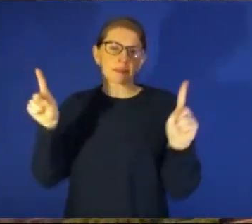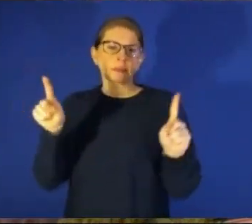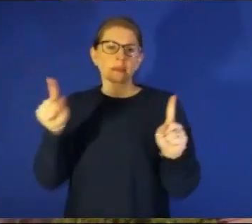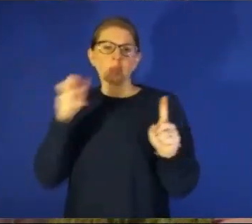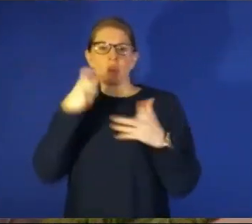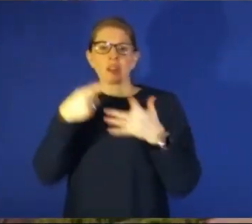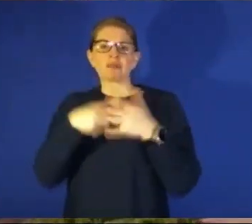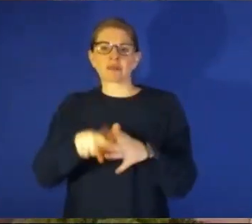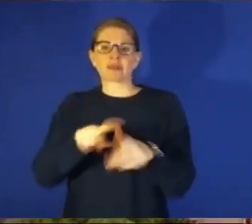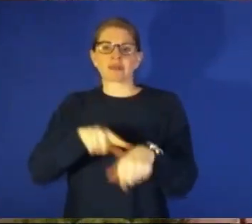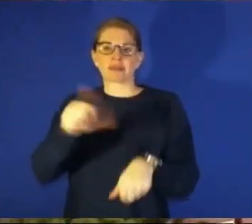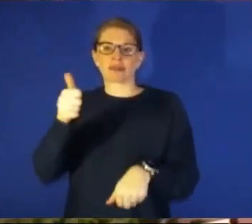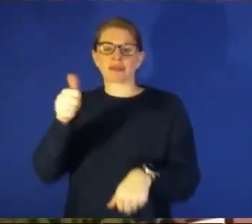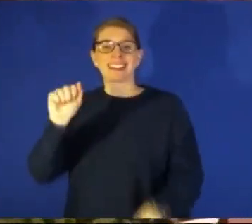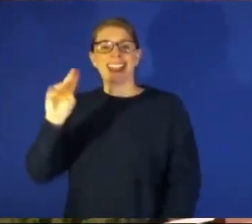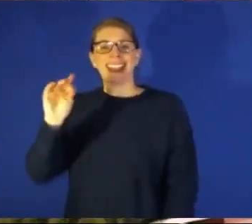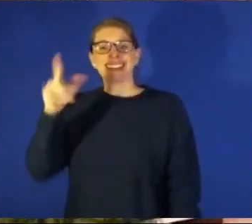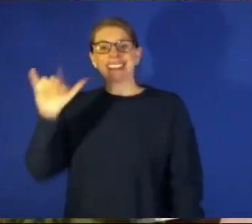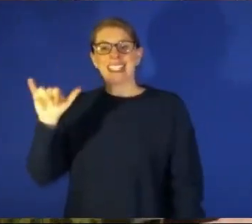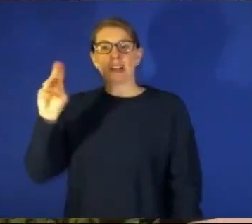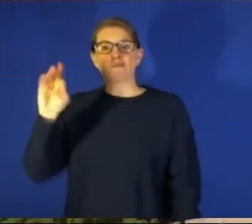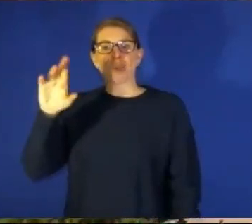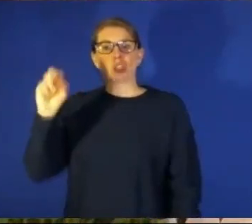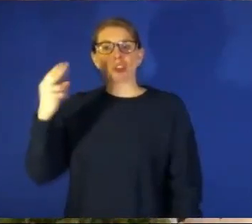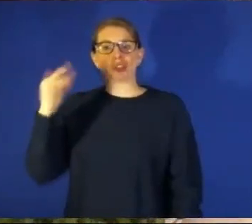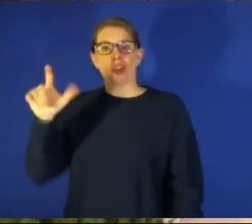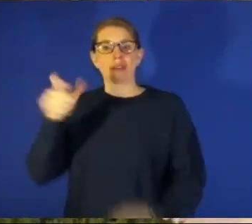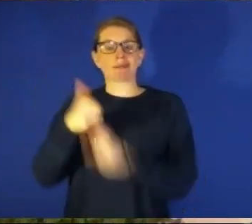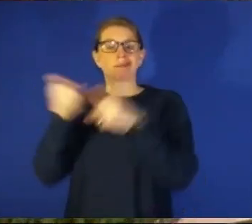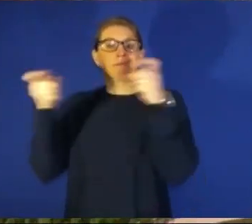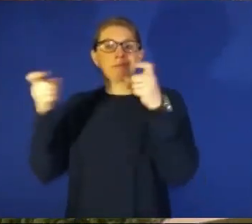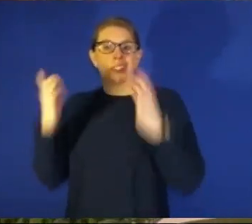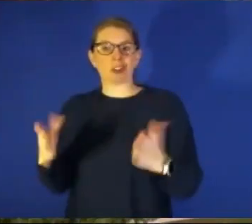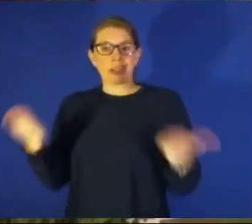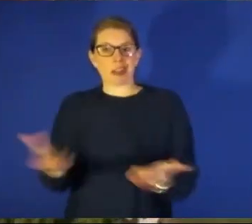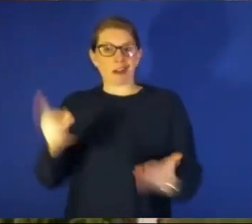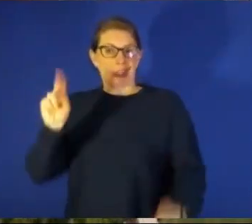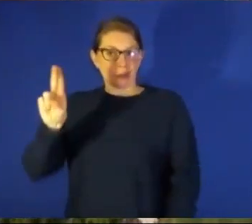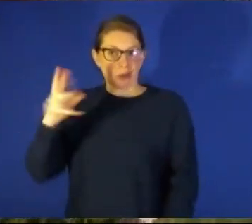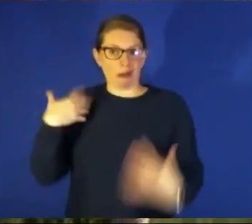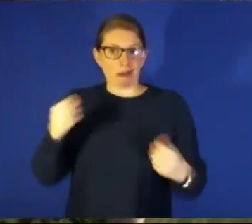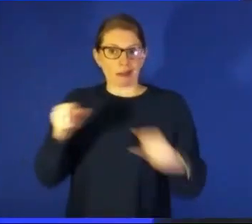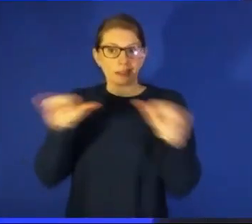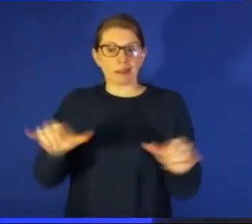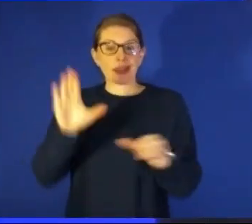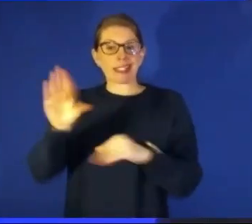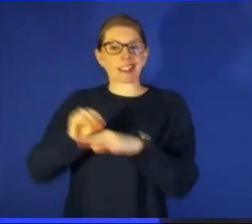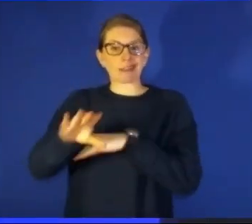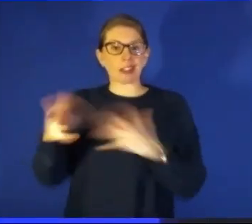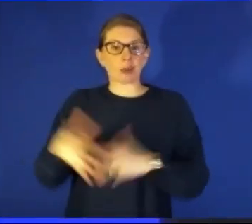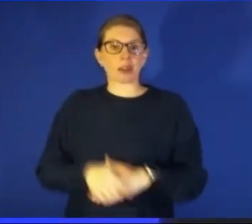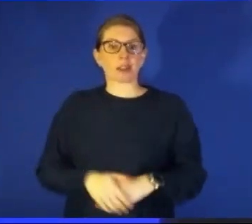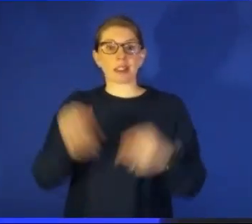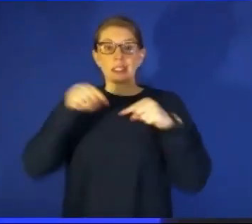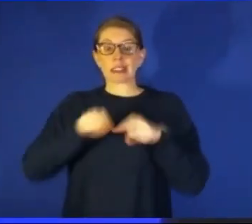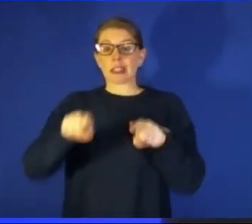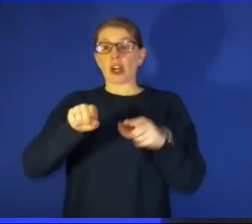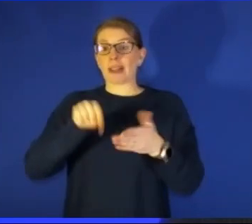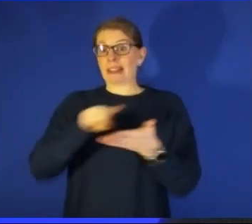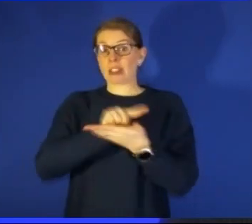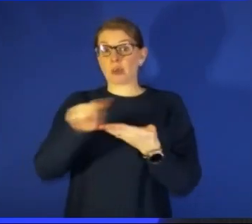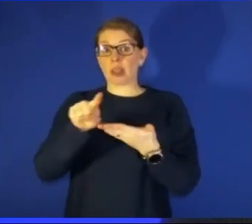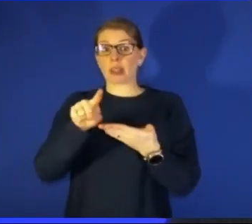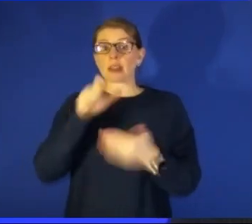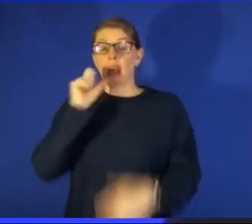Andy Marshall is the Emergency Preparedness Manager here at the health system. This is his advice. During this week, not only